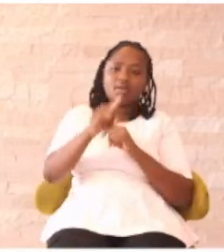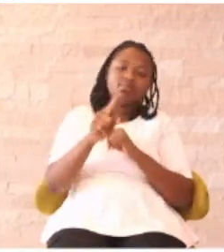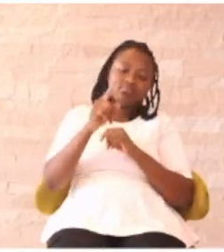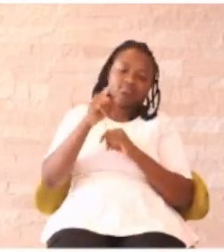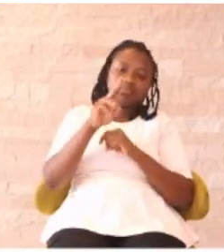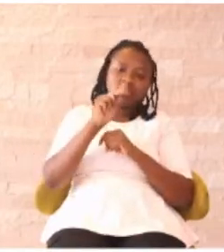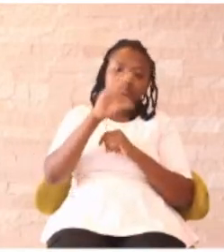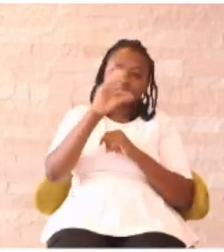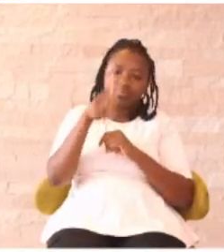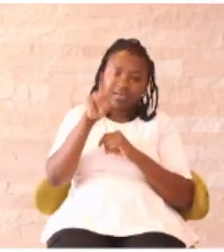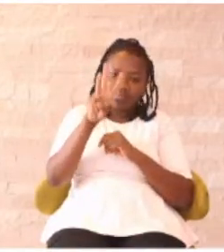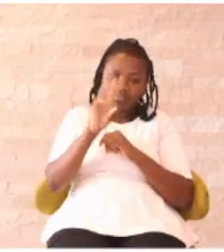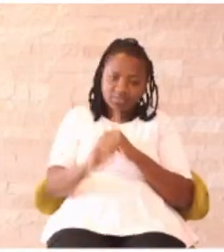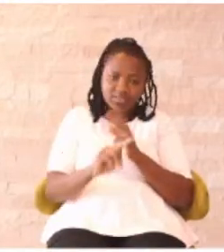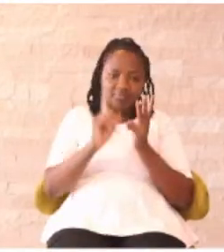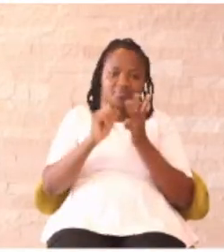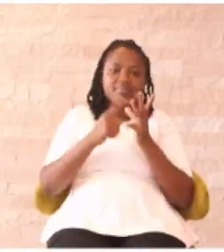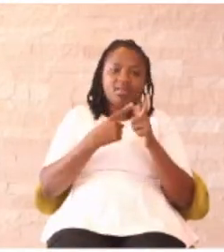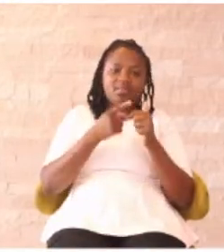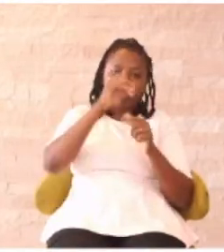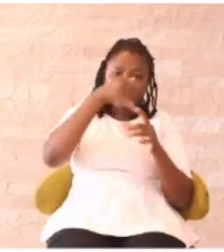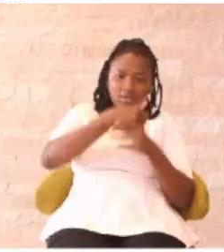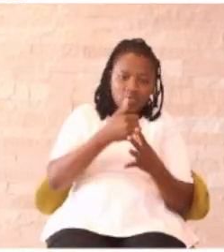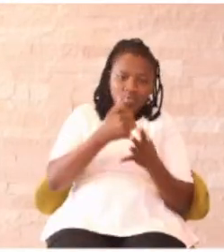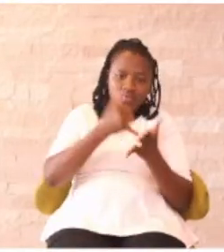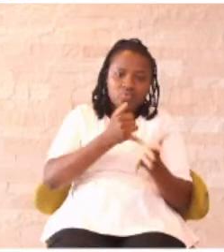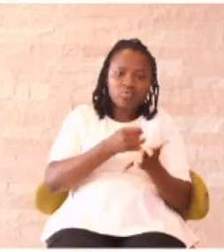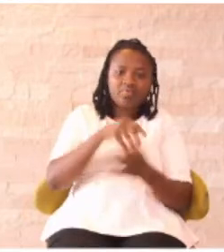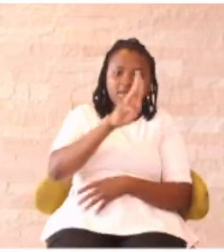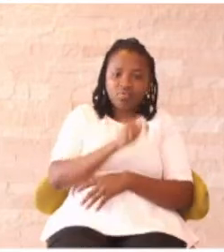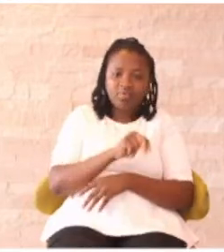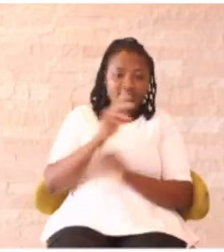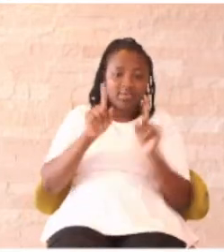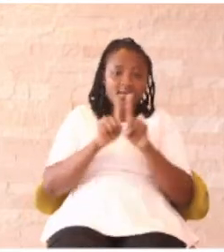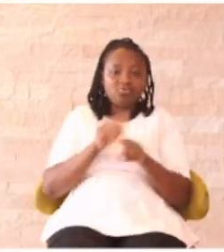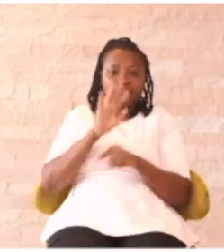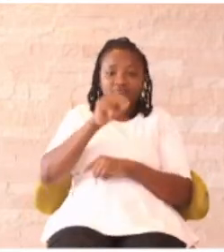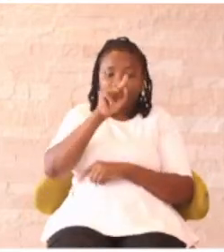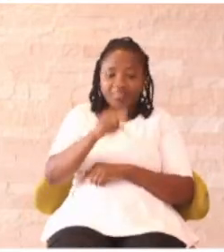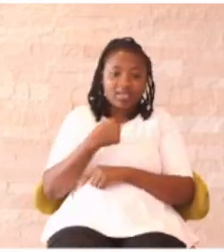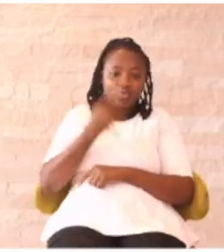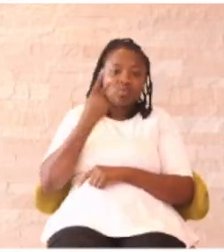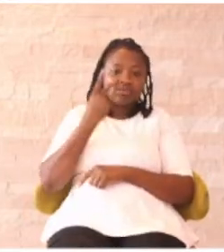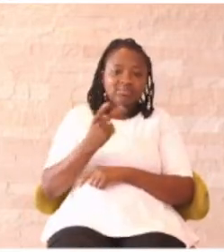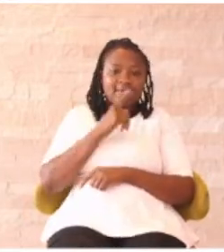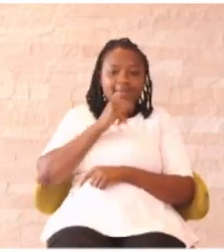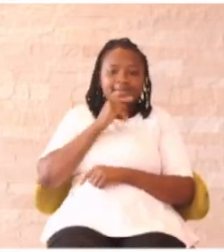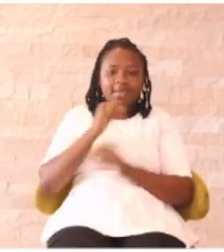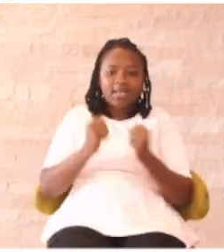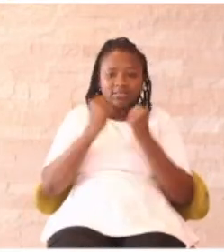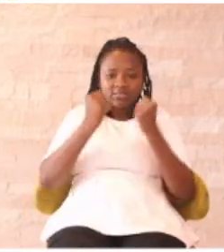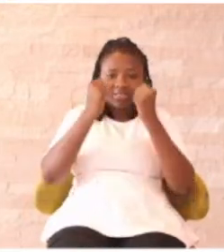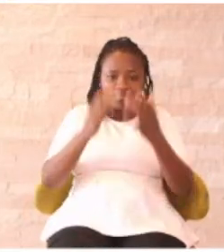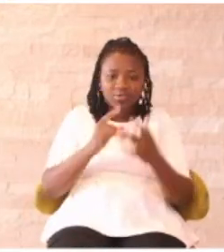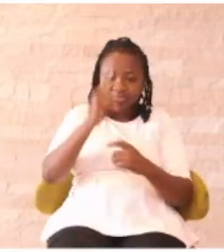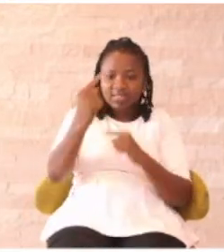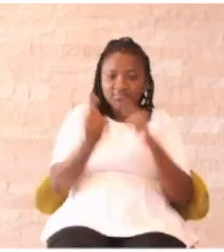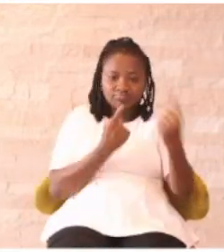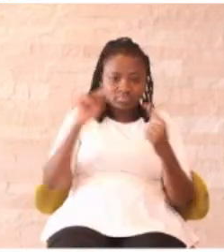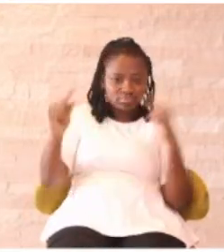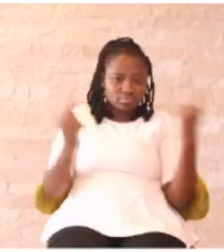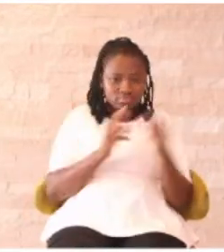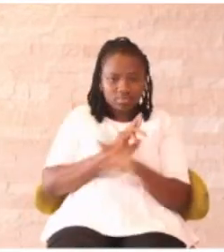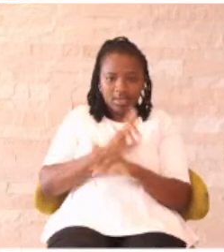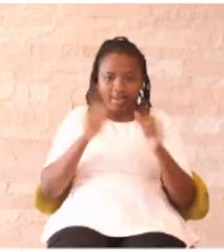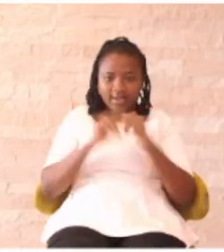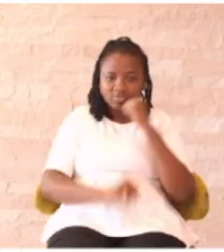get to be part of that event. So you do really see there are male champions come out to support